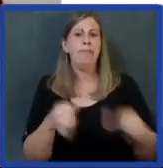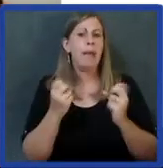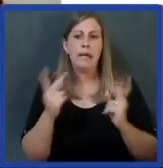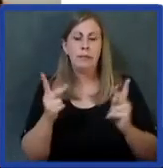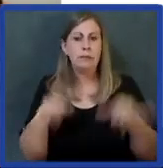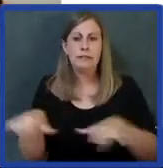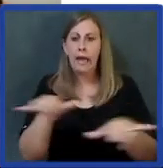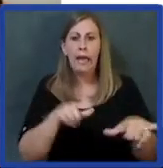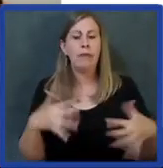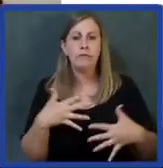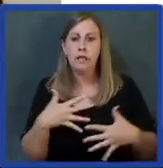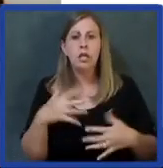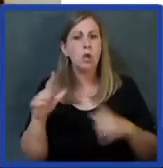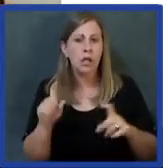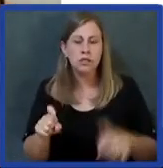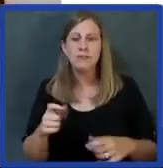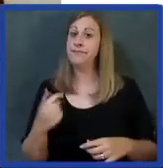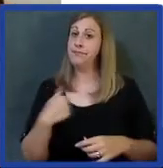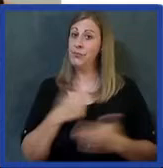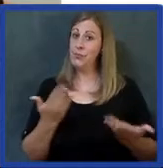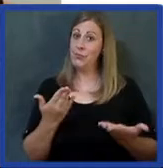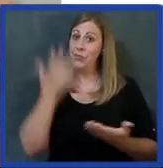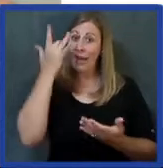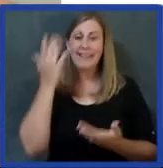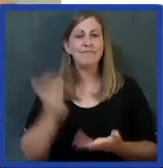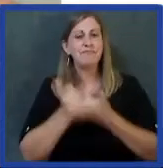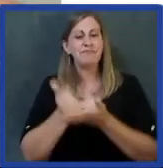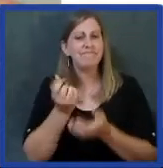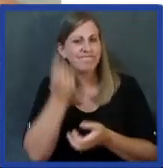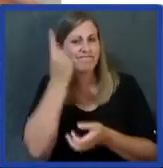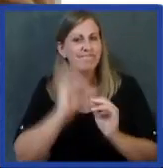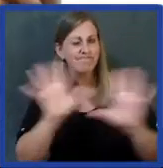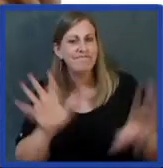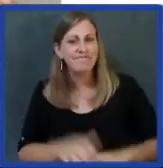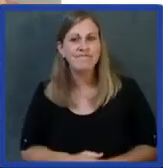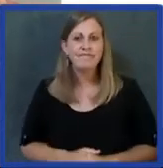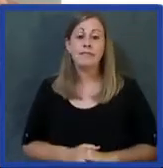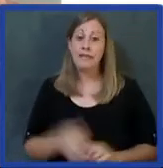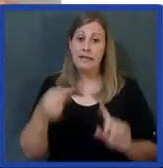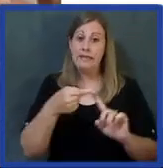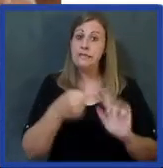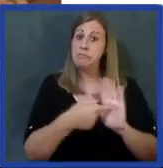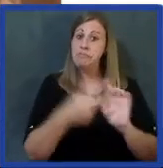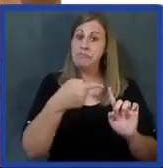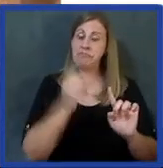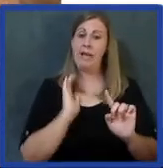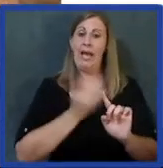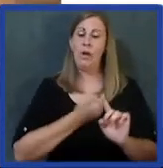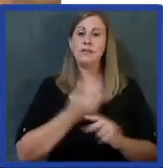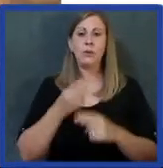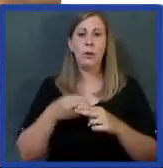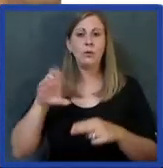common question, and that's why we're here to help you learn about it. This is the Could You menstrual cup. It